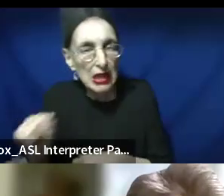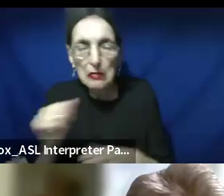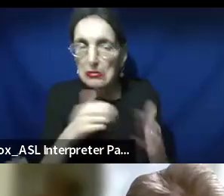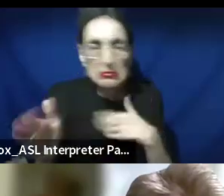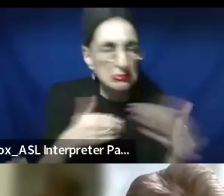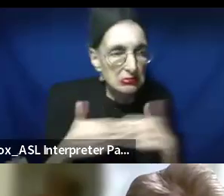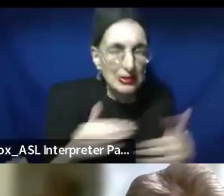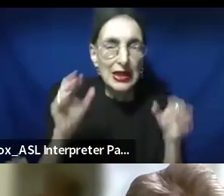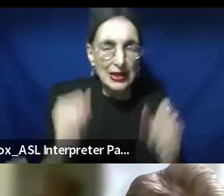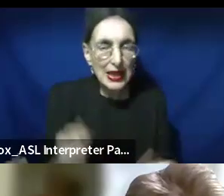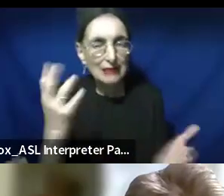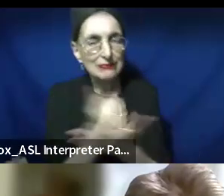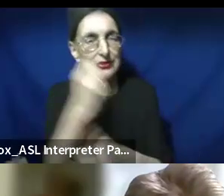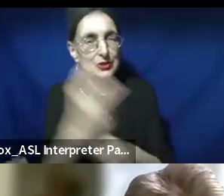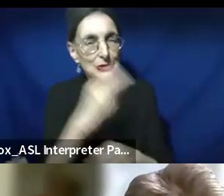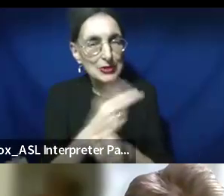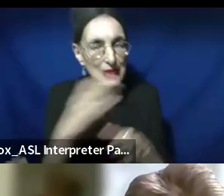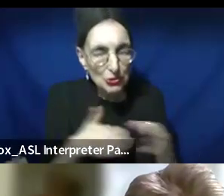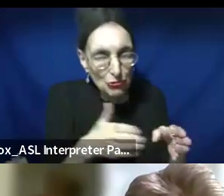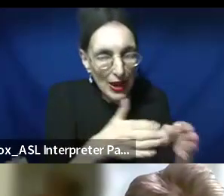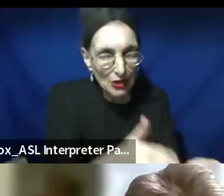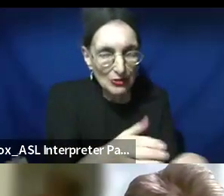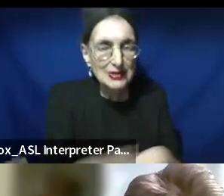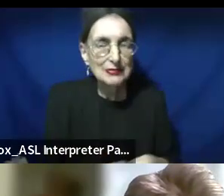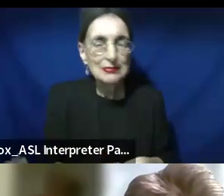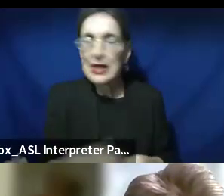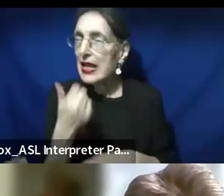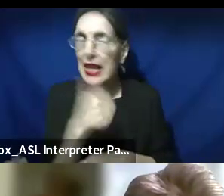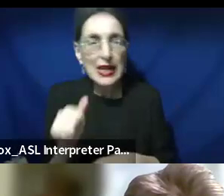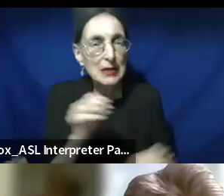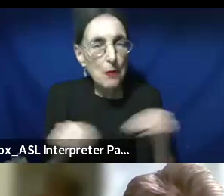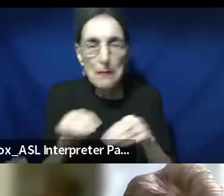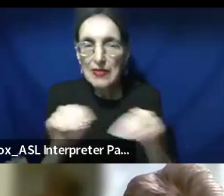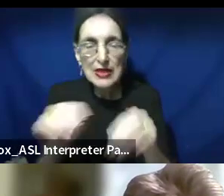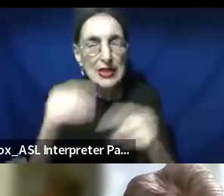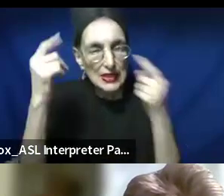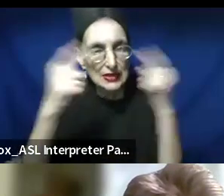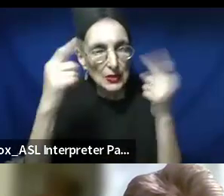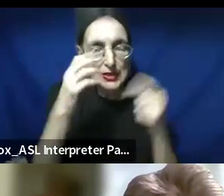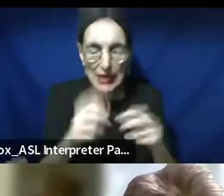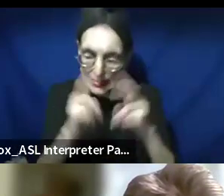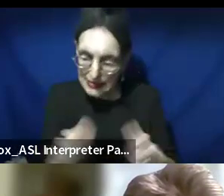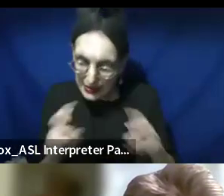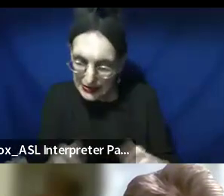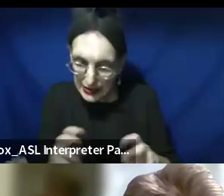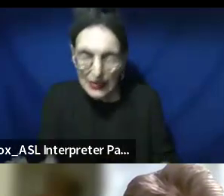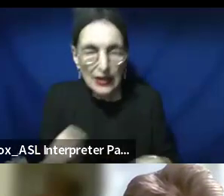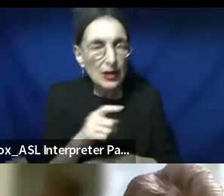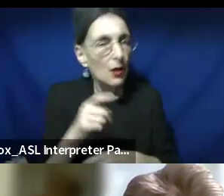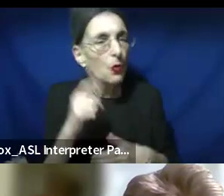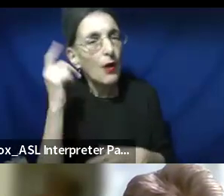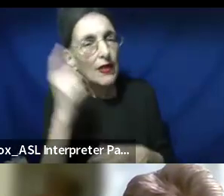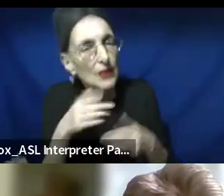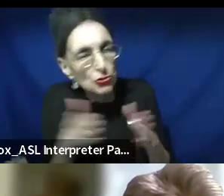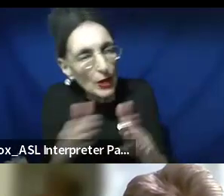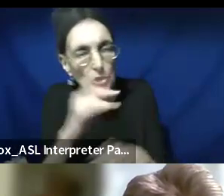disabling conditions and other mobility considerations, and assessing the condition of accessible trails now,